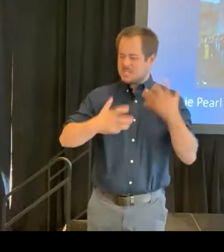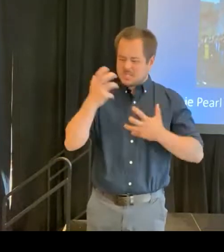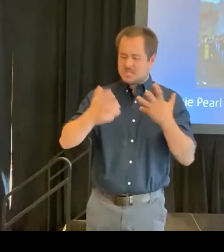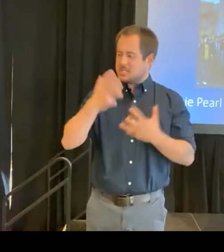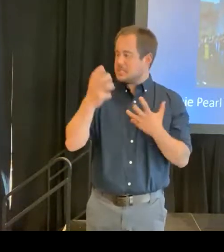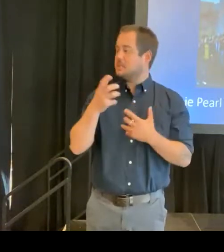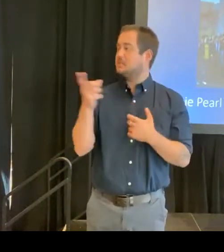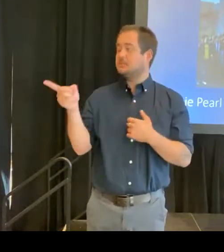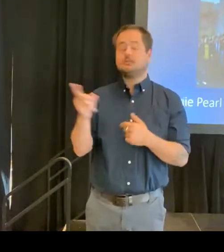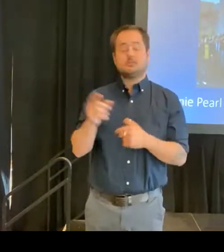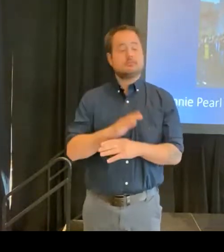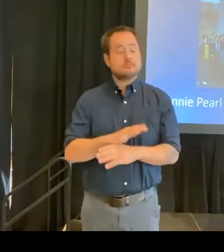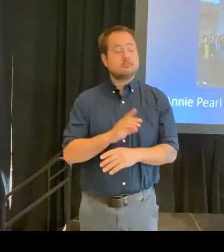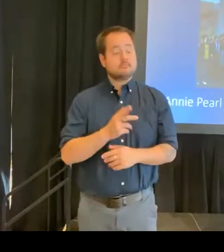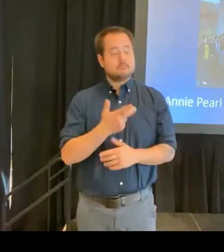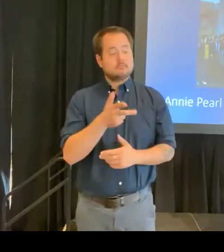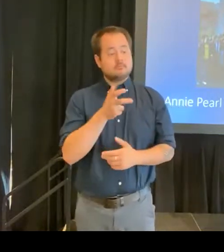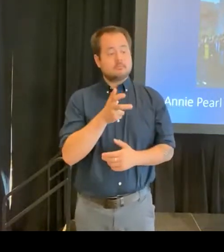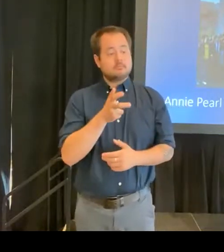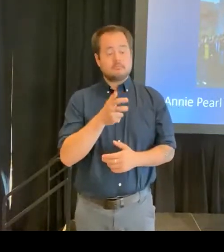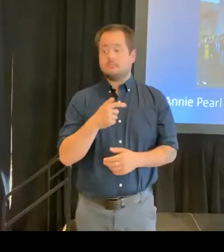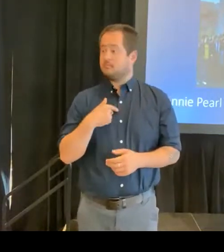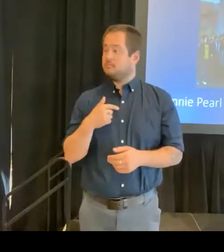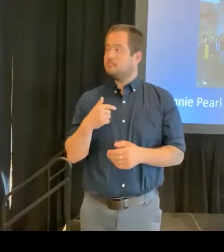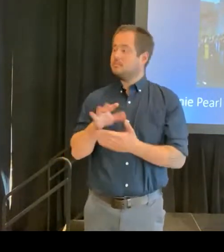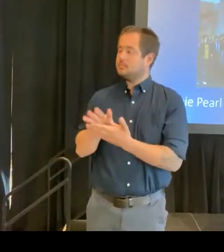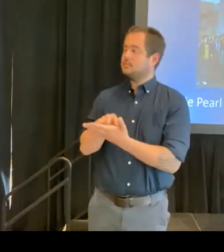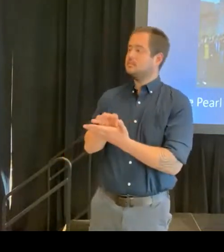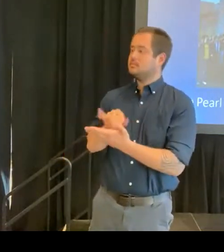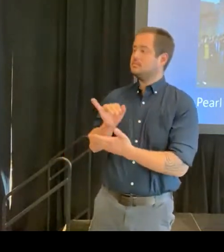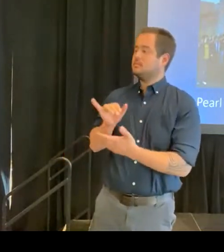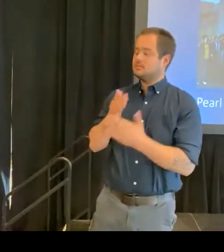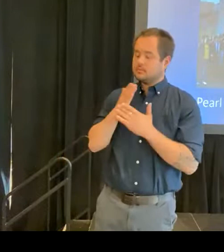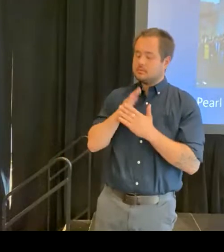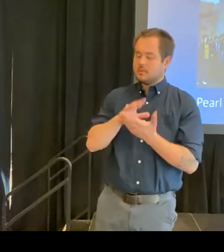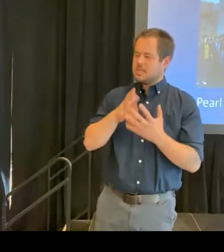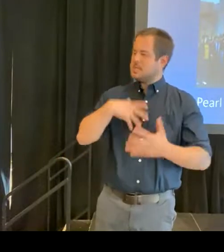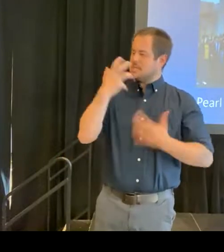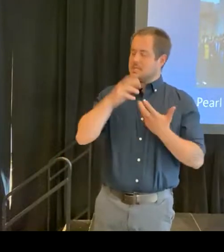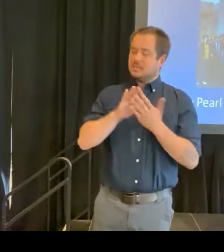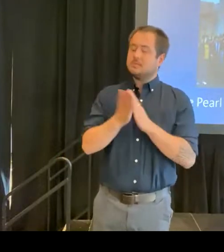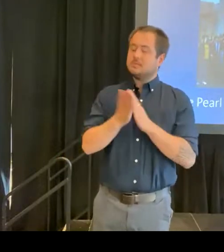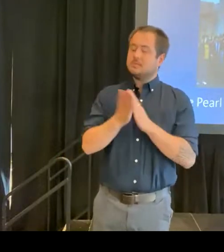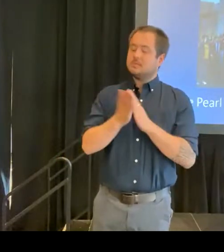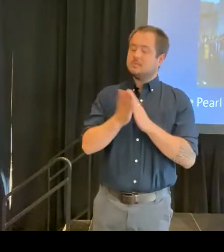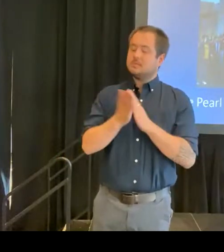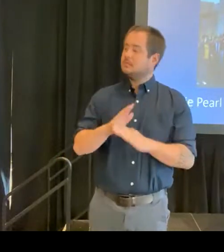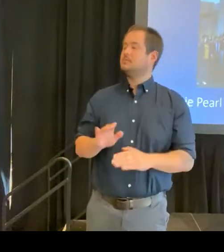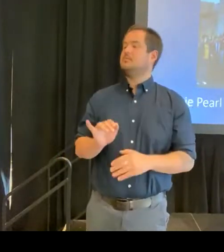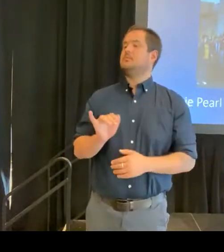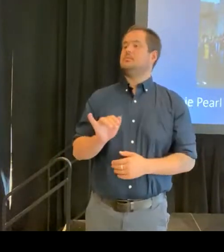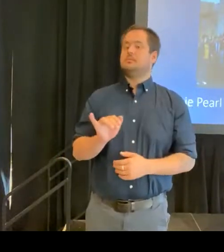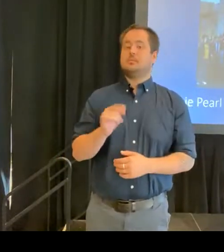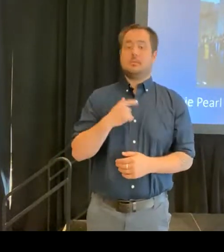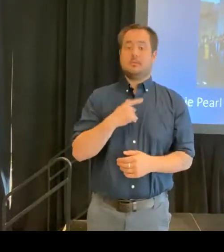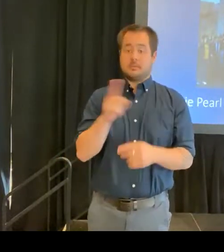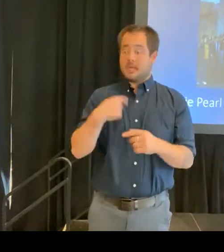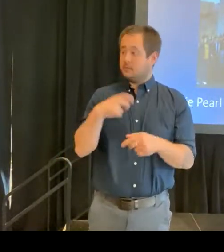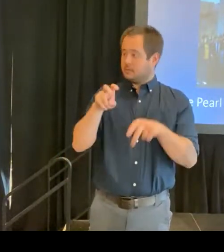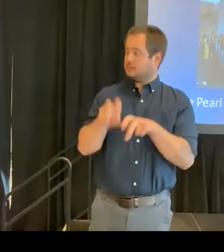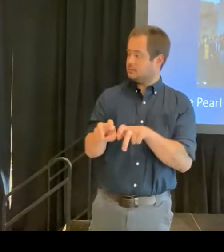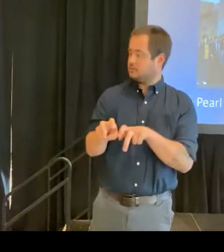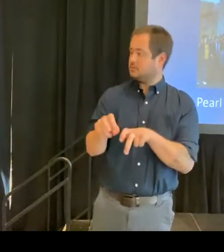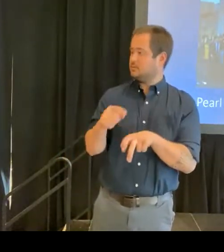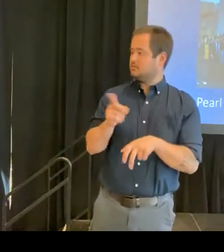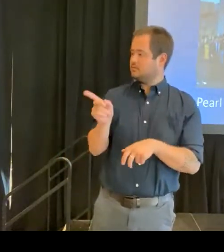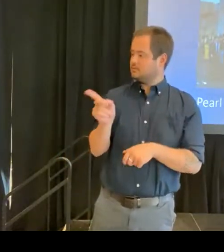calm. Okay? But I'm sitting beside somebody who's been a